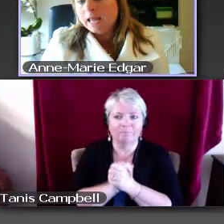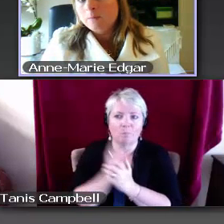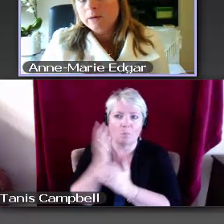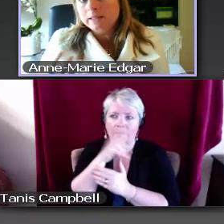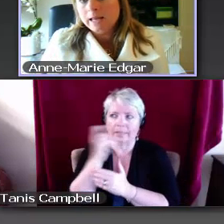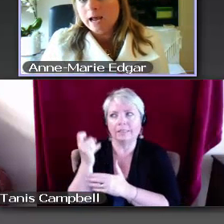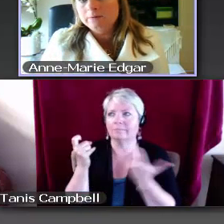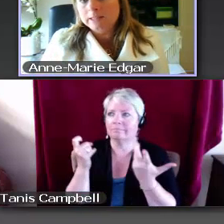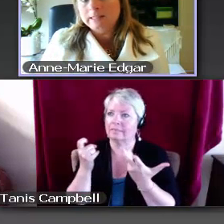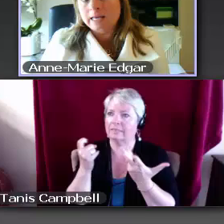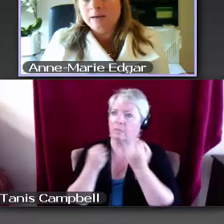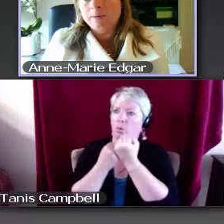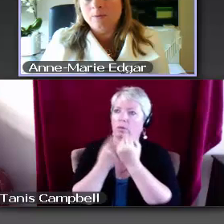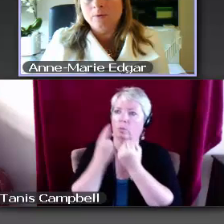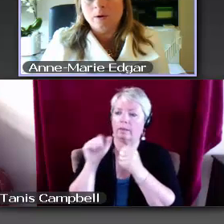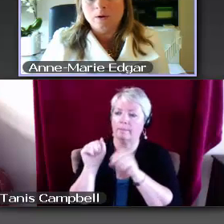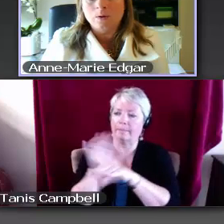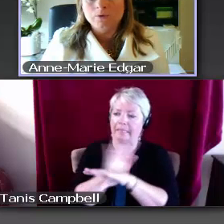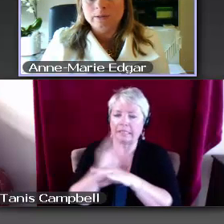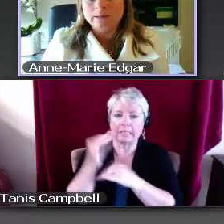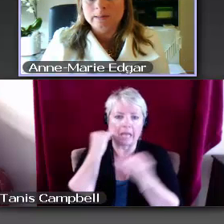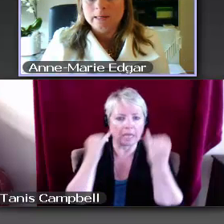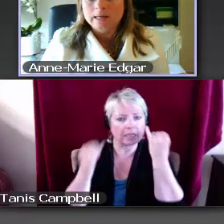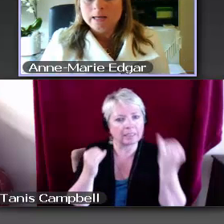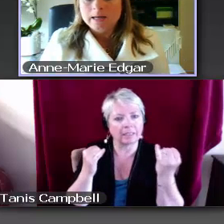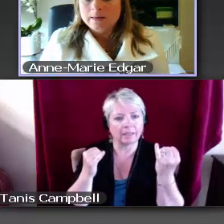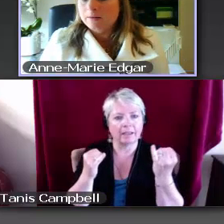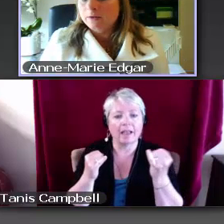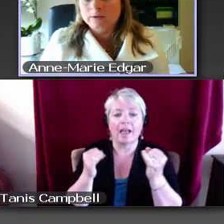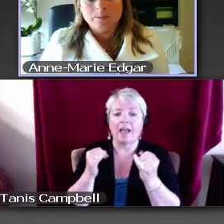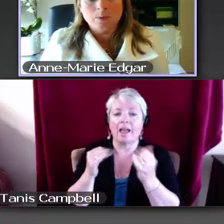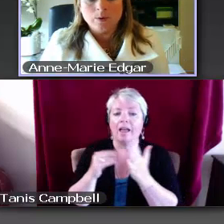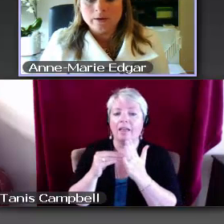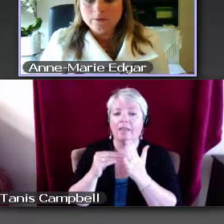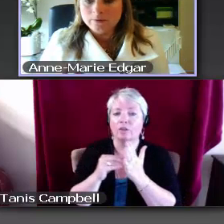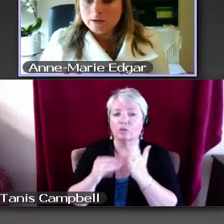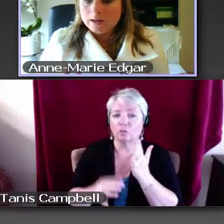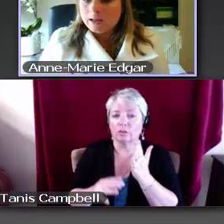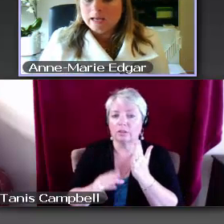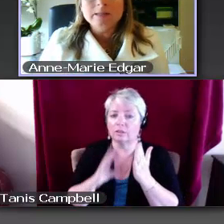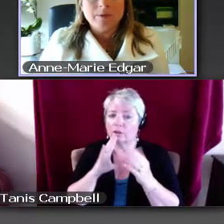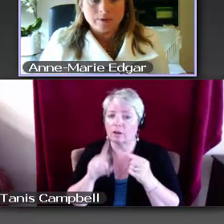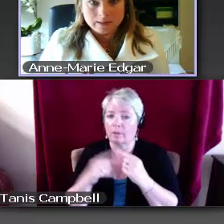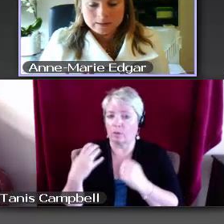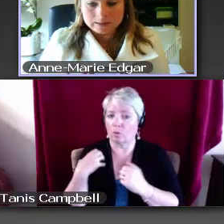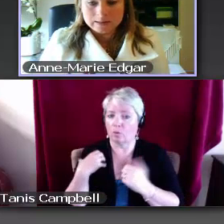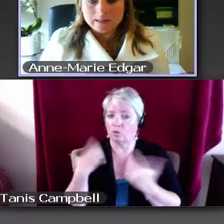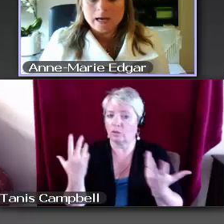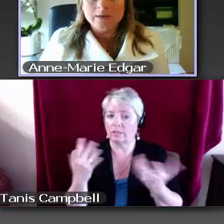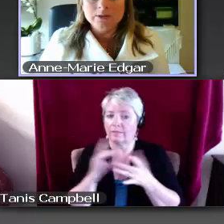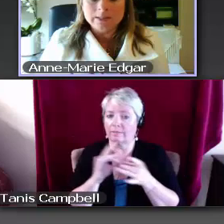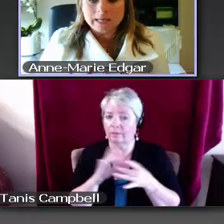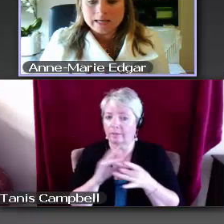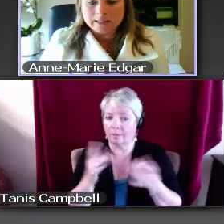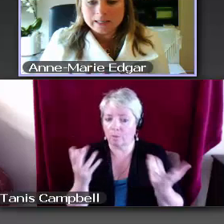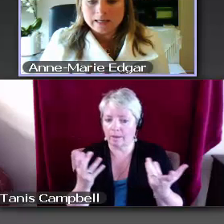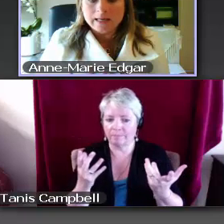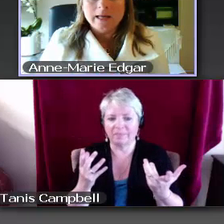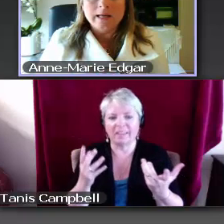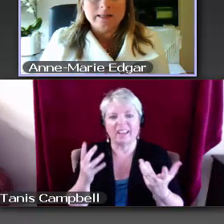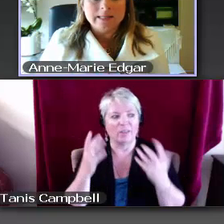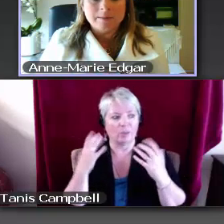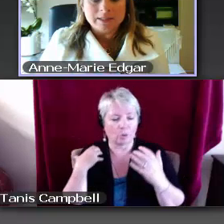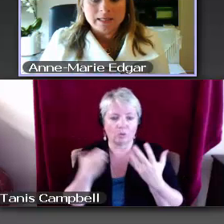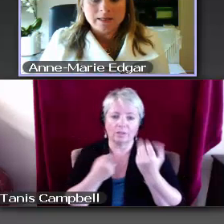idea. And what did they have to say about our coaches? That they're supportive, experienced,